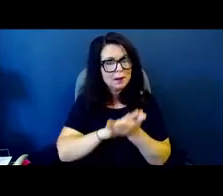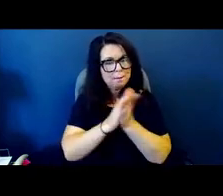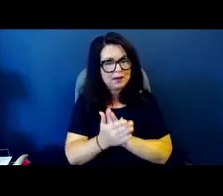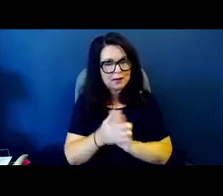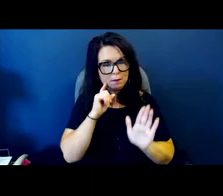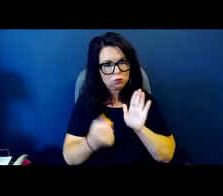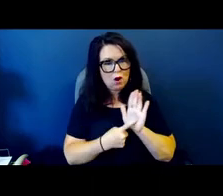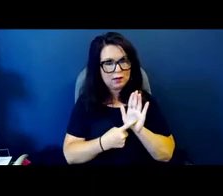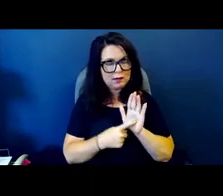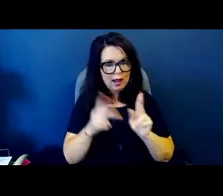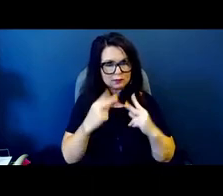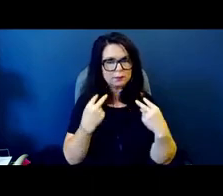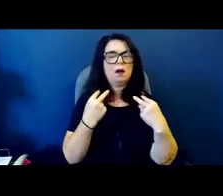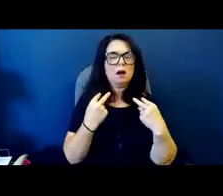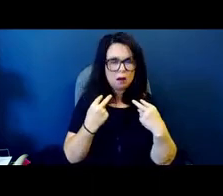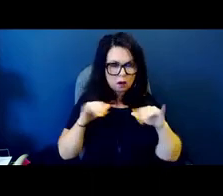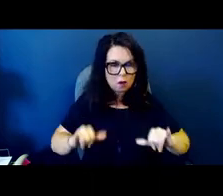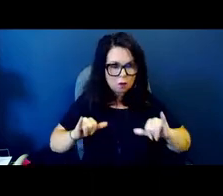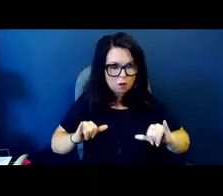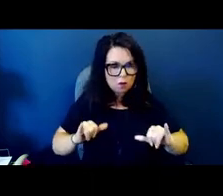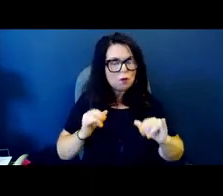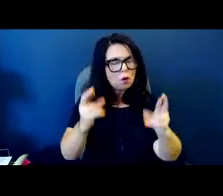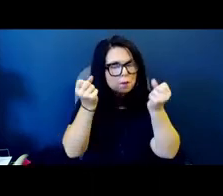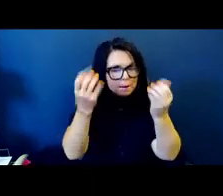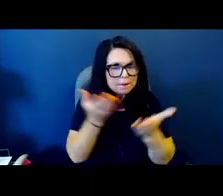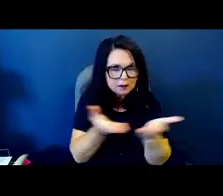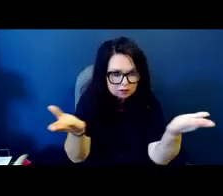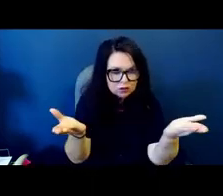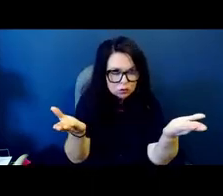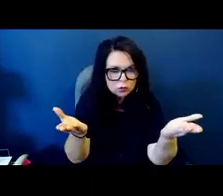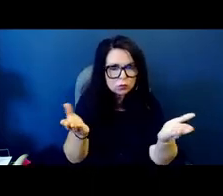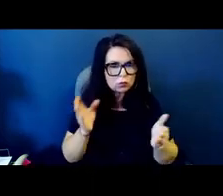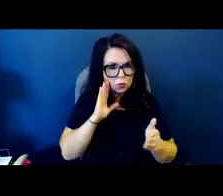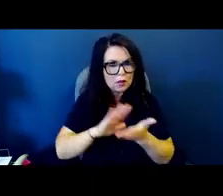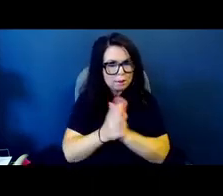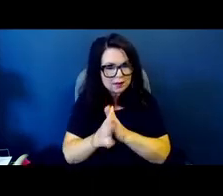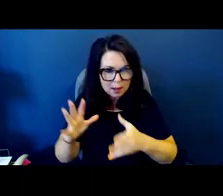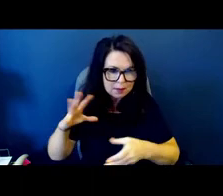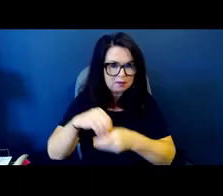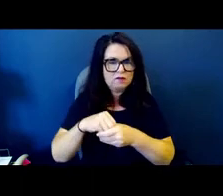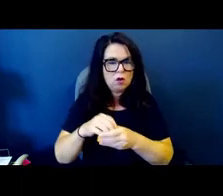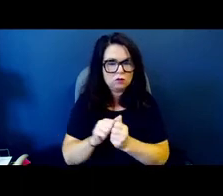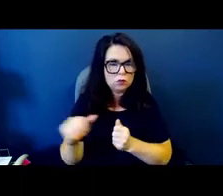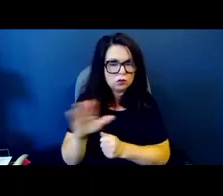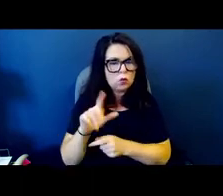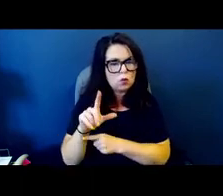and hopefully many of you will get involved locally, because that's